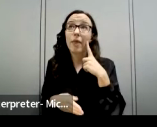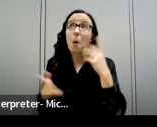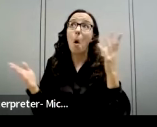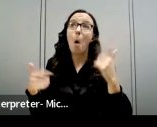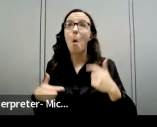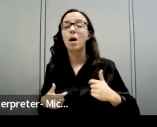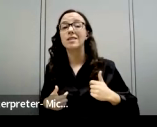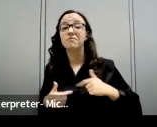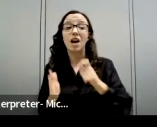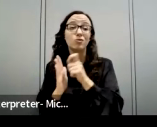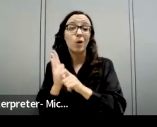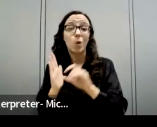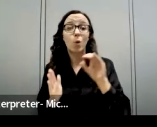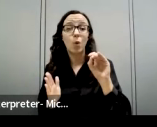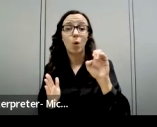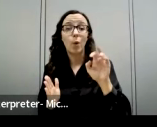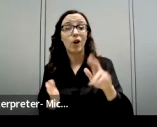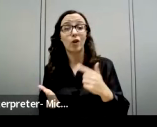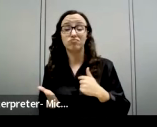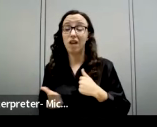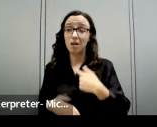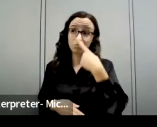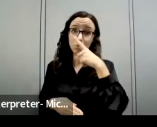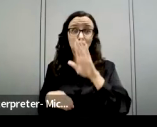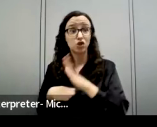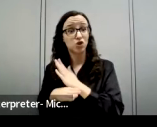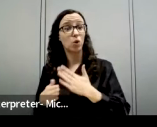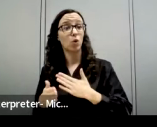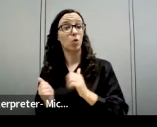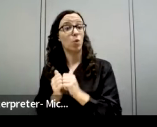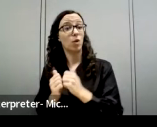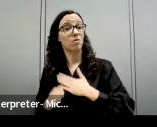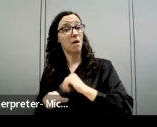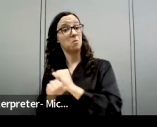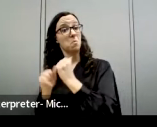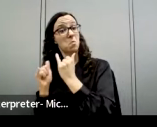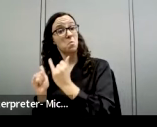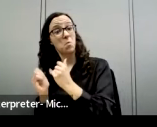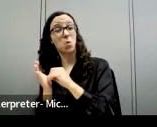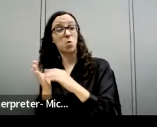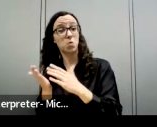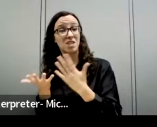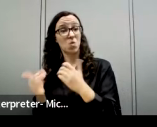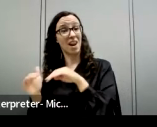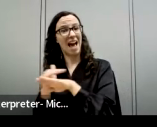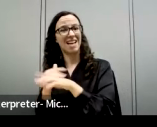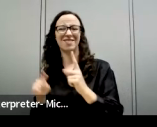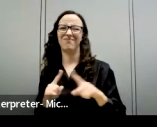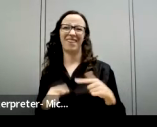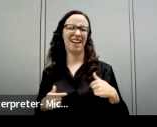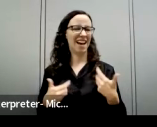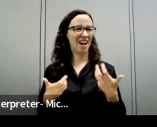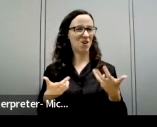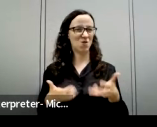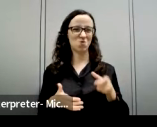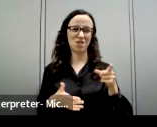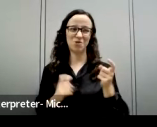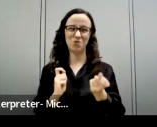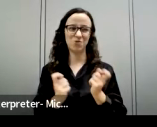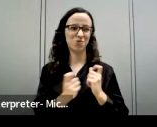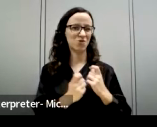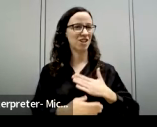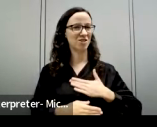OER. I would love to share it with my colleagues, with my students. I want them to have access to it. but you know what, I don't feel comfortable with you making